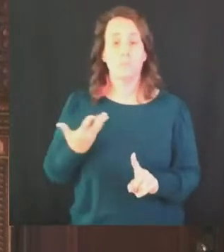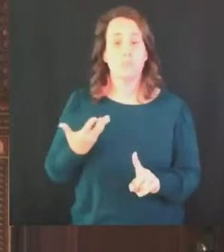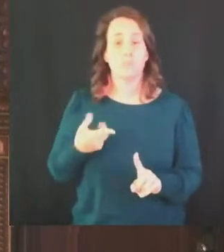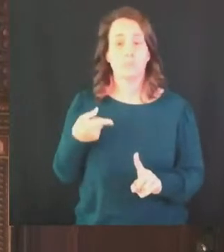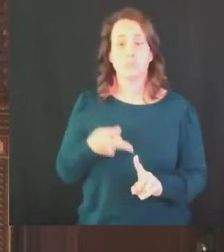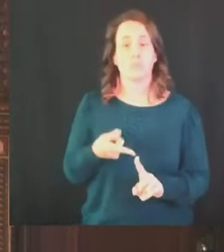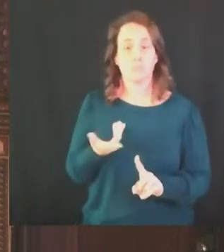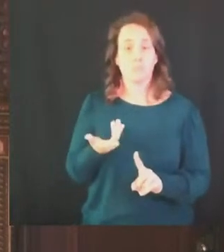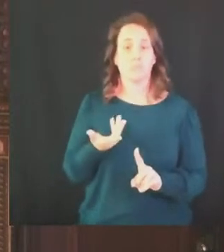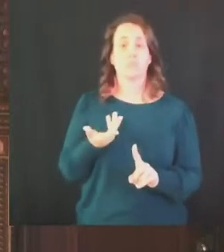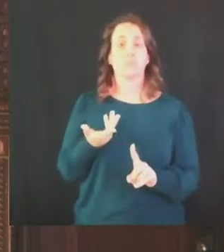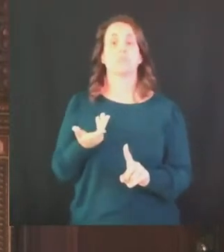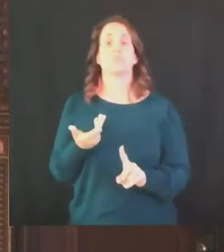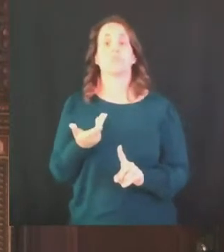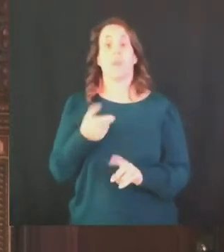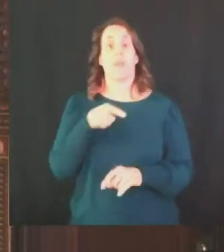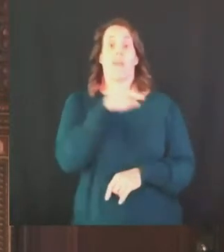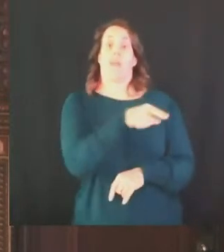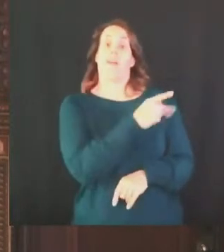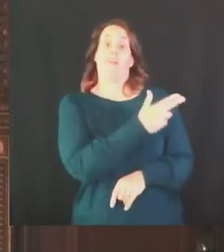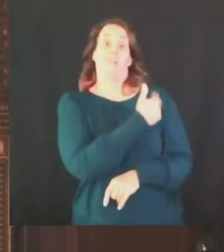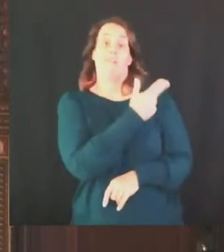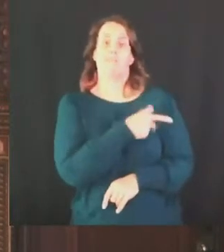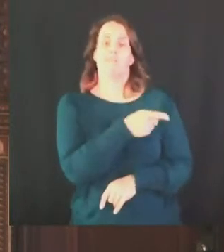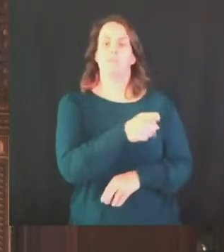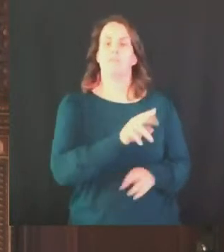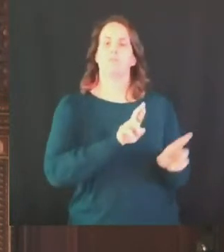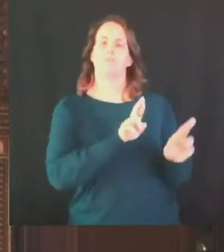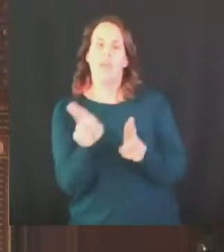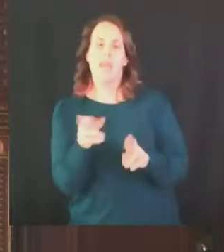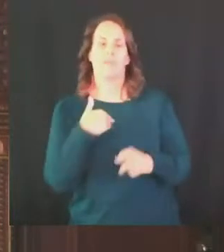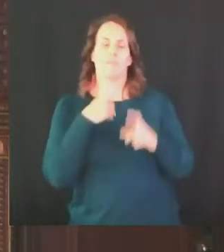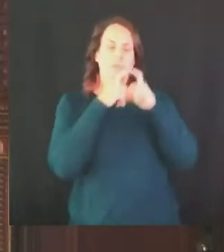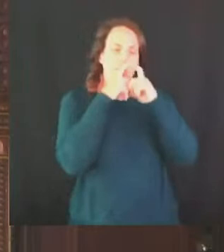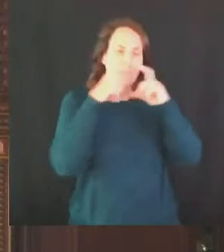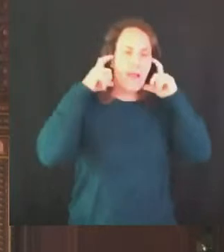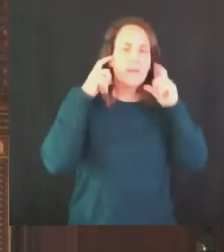precautions, the use of the respirators or the N95 masks